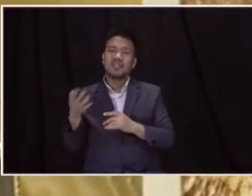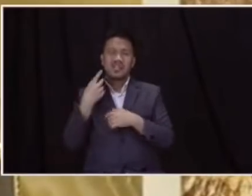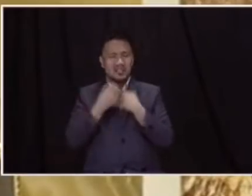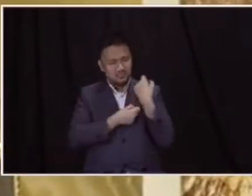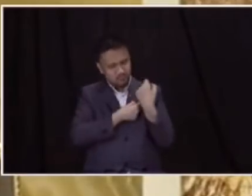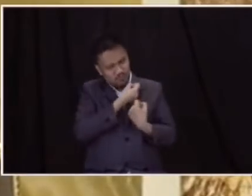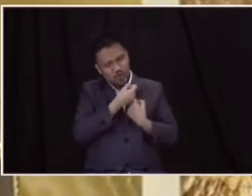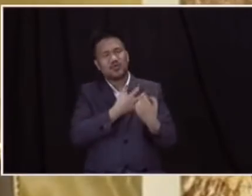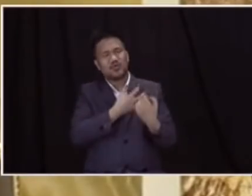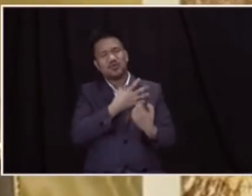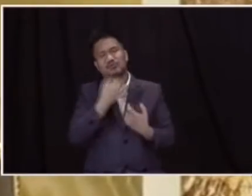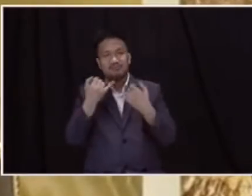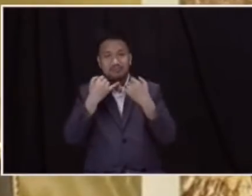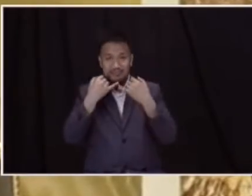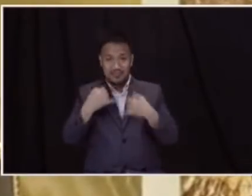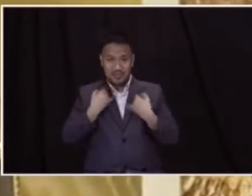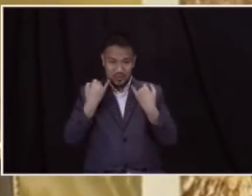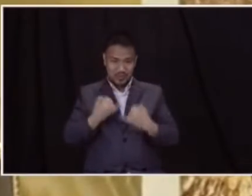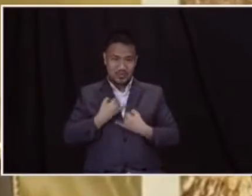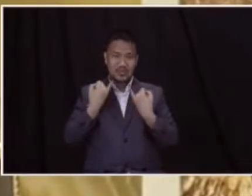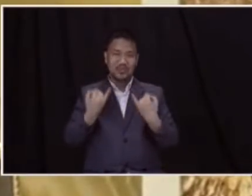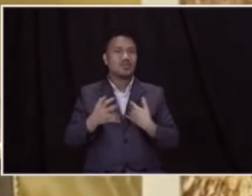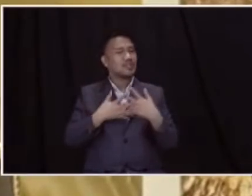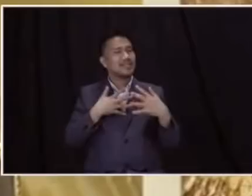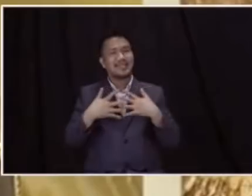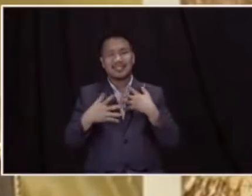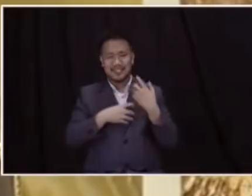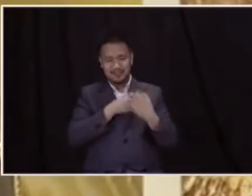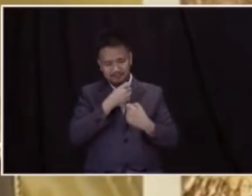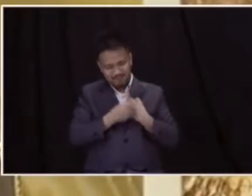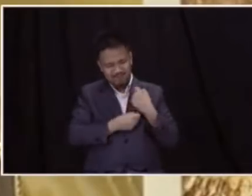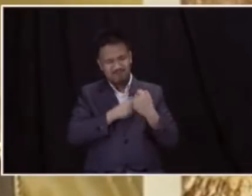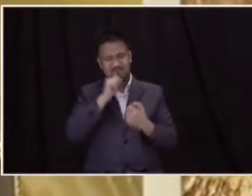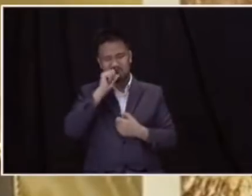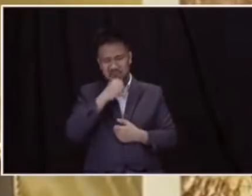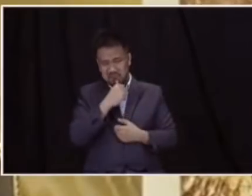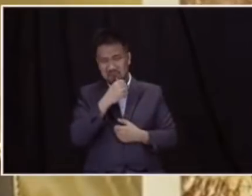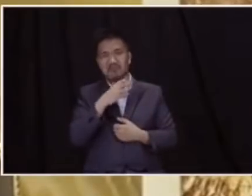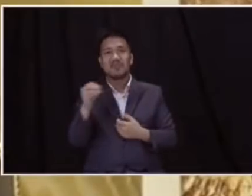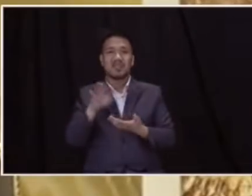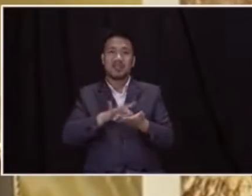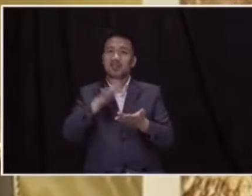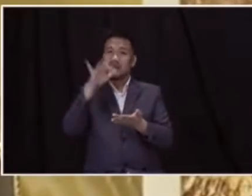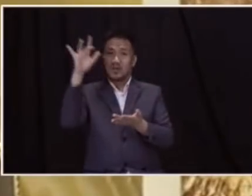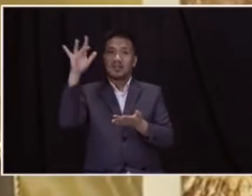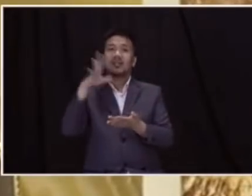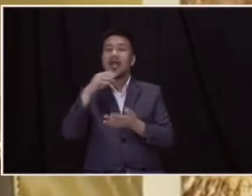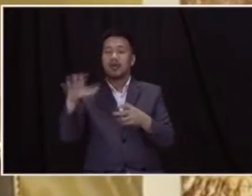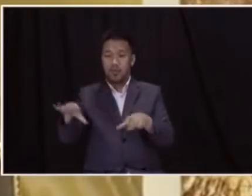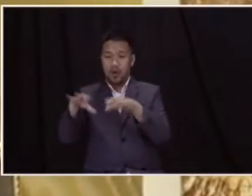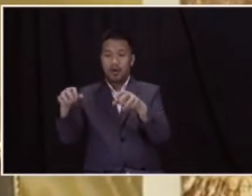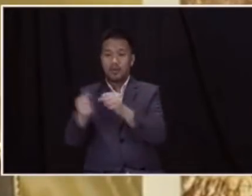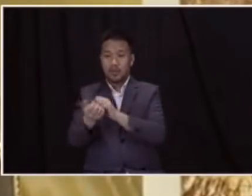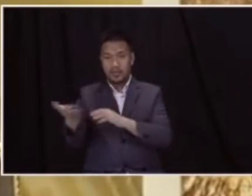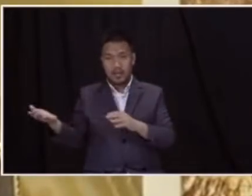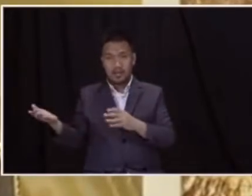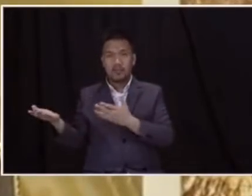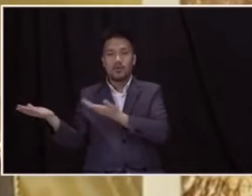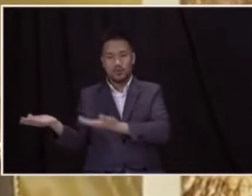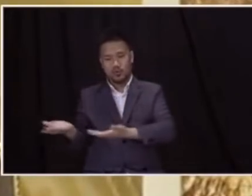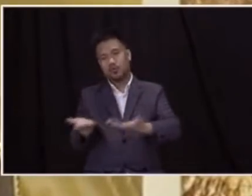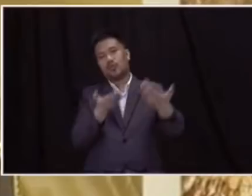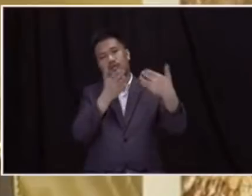sorrow and joy, in their suffering and glory, and work with them to bring them